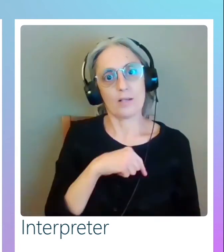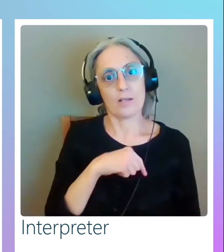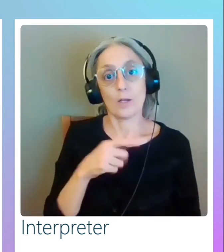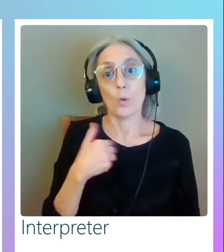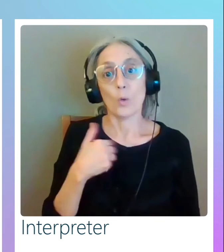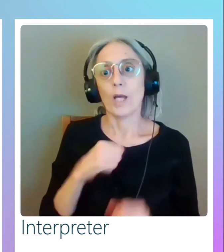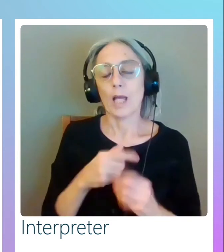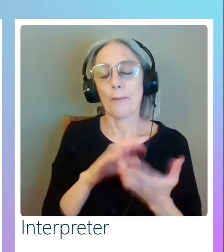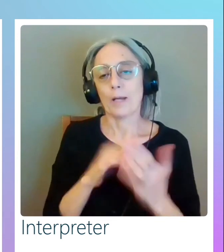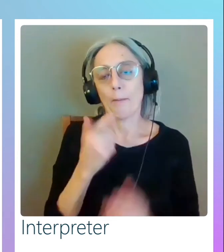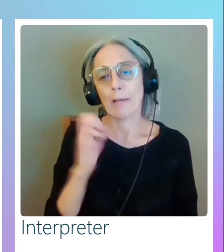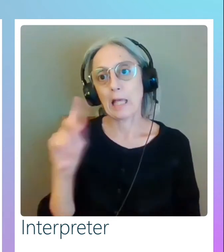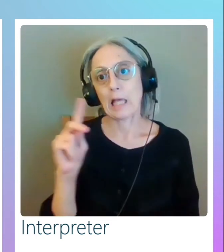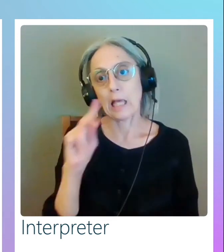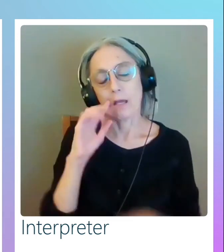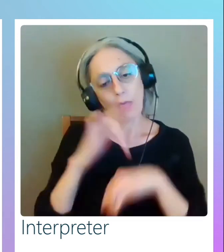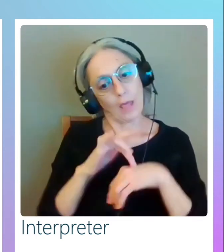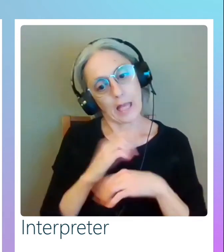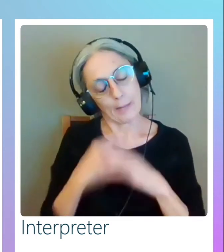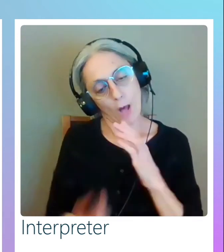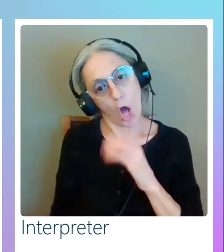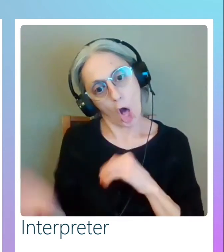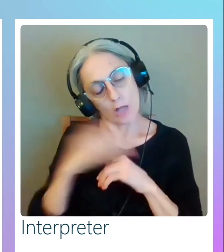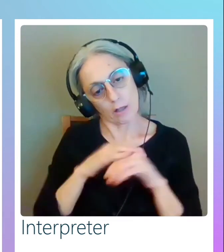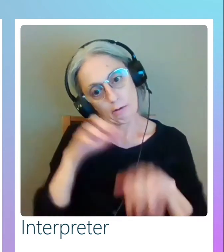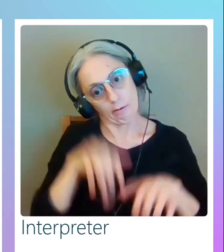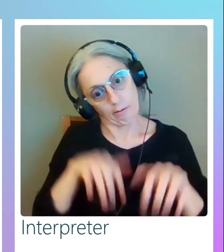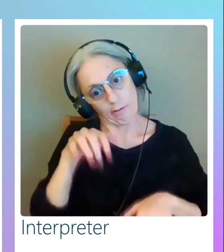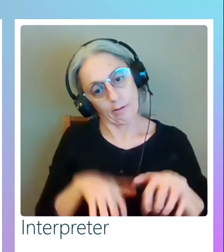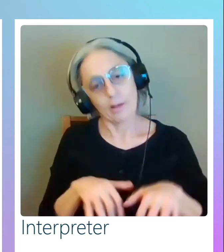all day. So, by the way, I'm a part